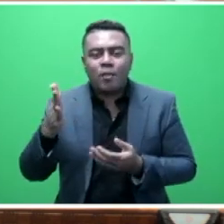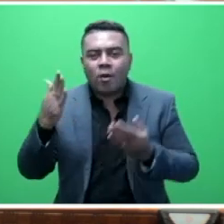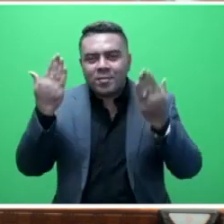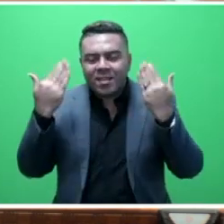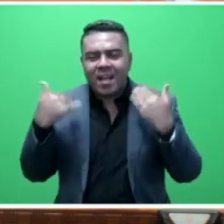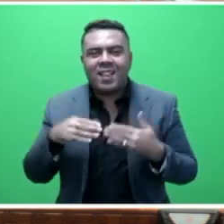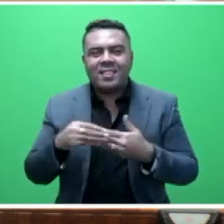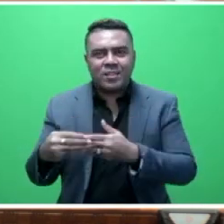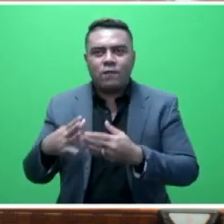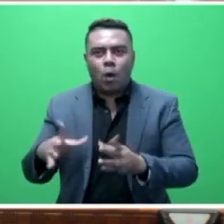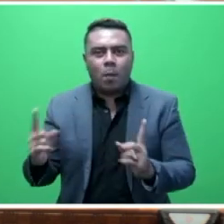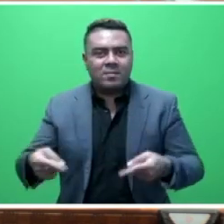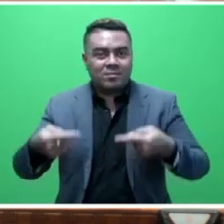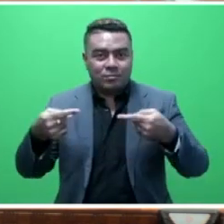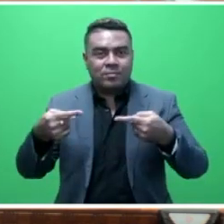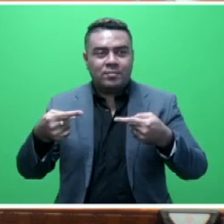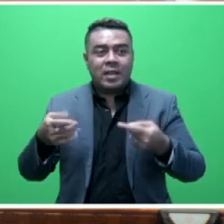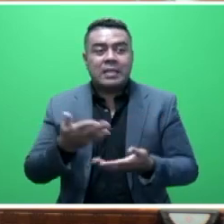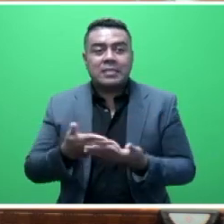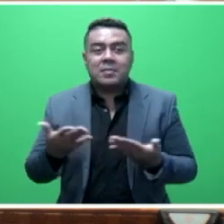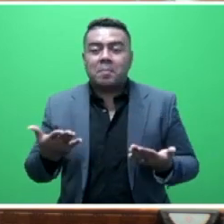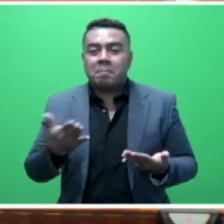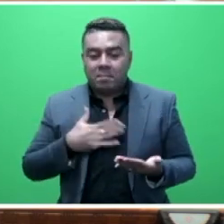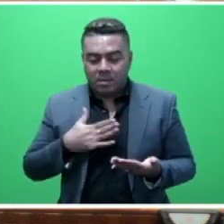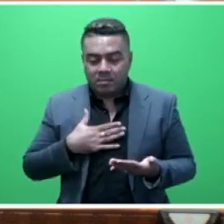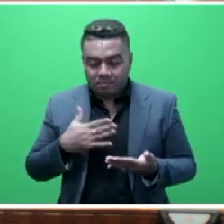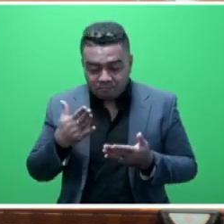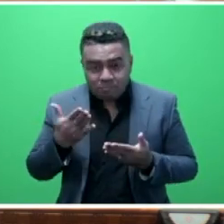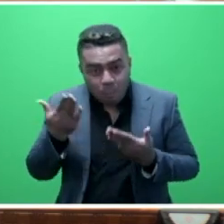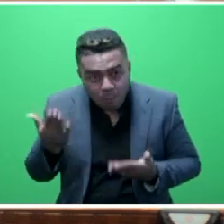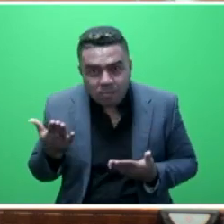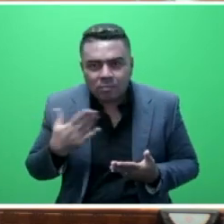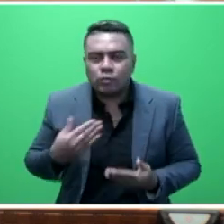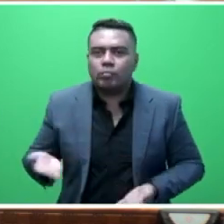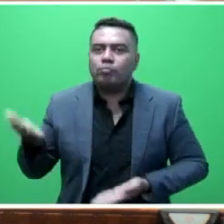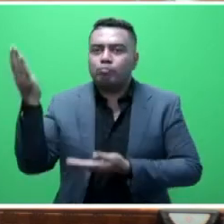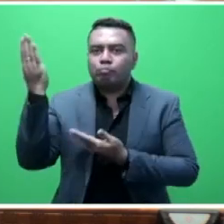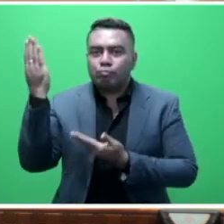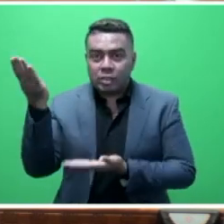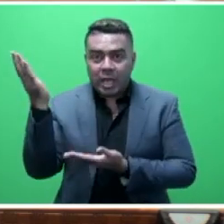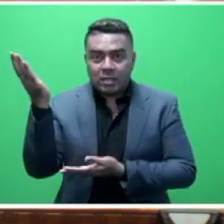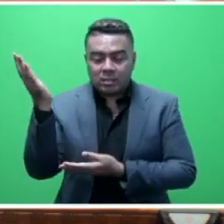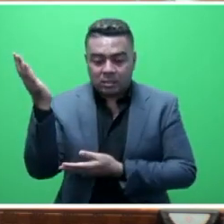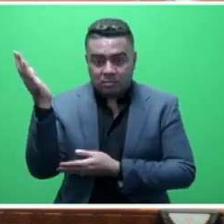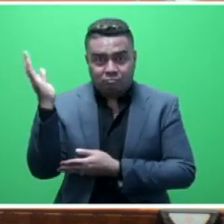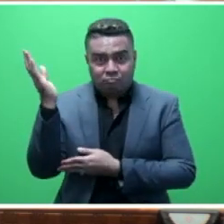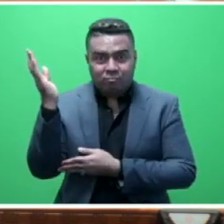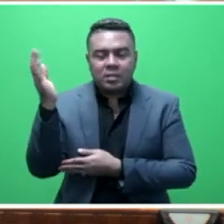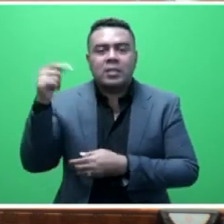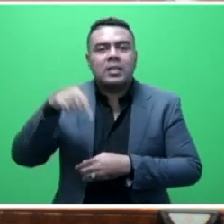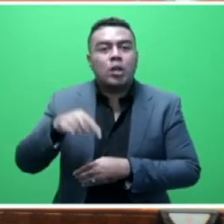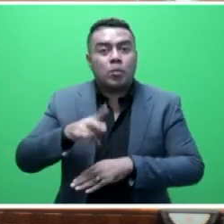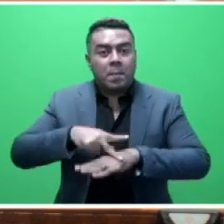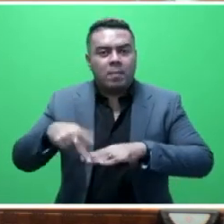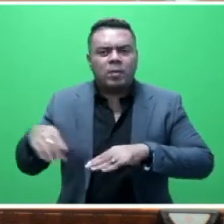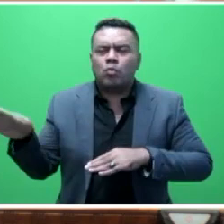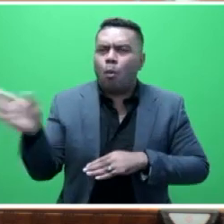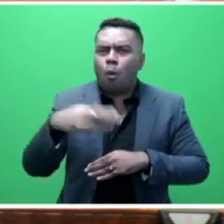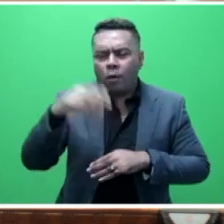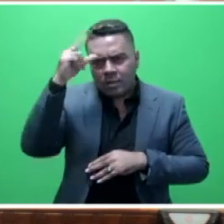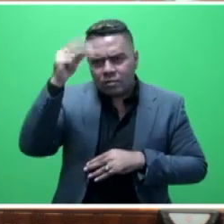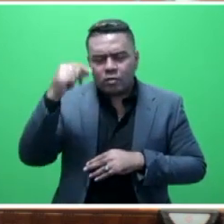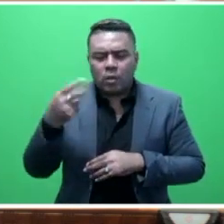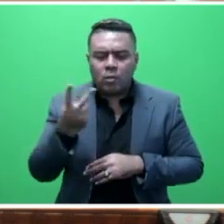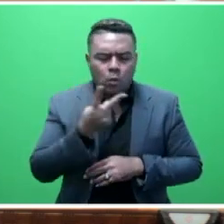Opposition. It is my privilege to present to Parliament and to all Fijians the national budget for the